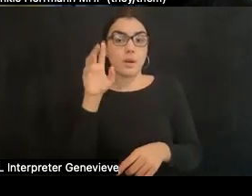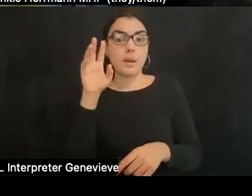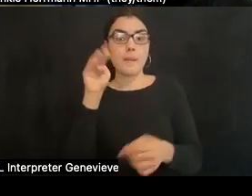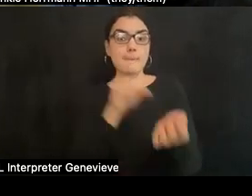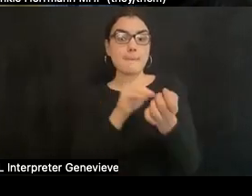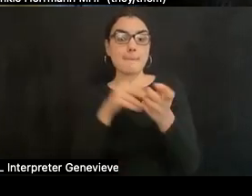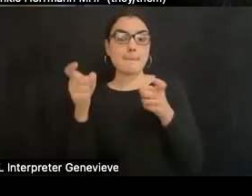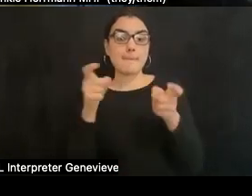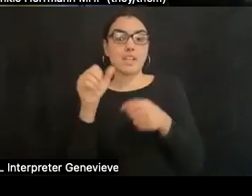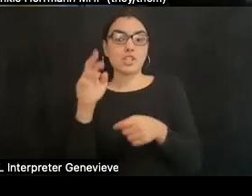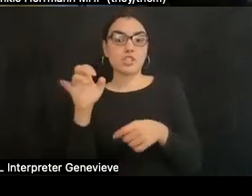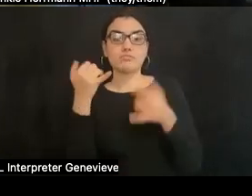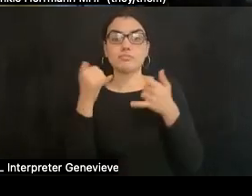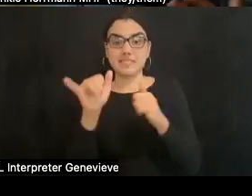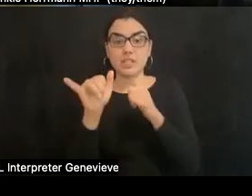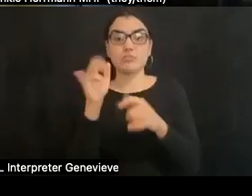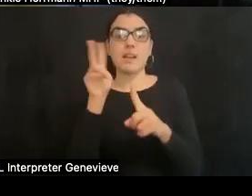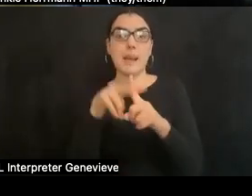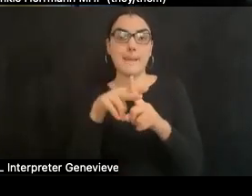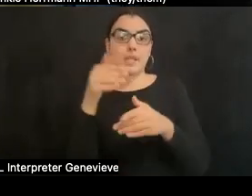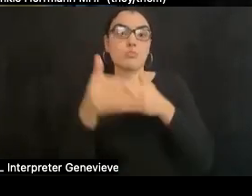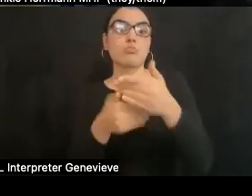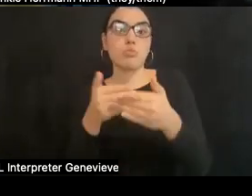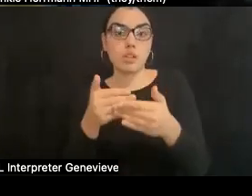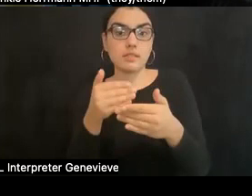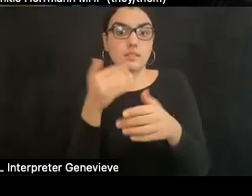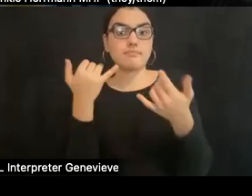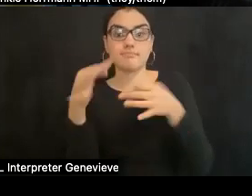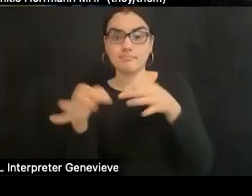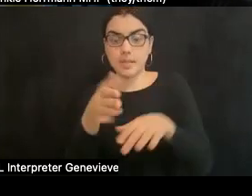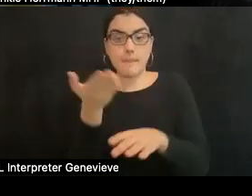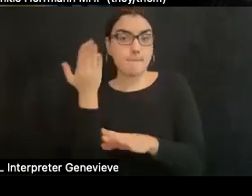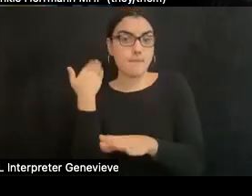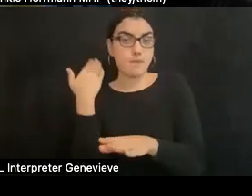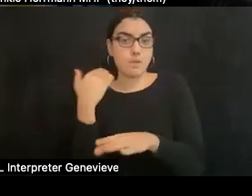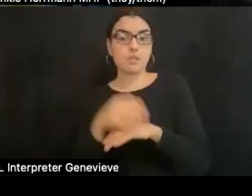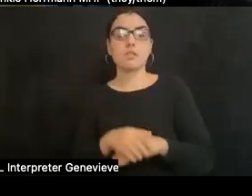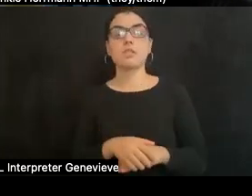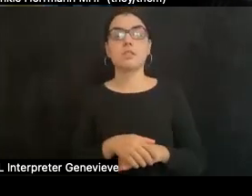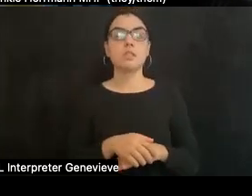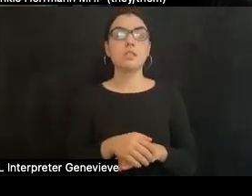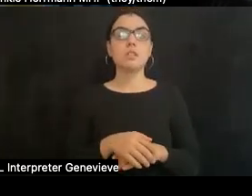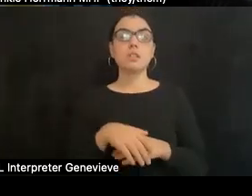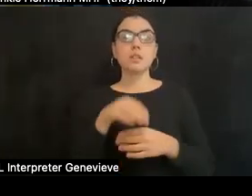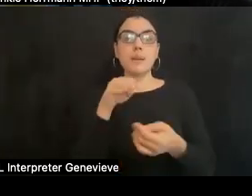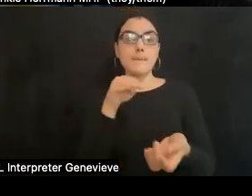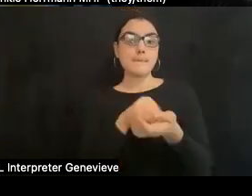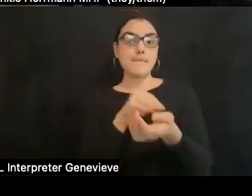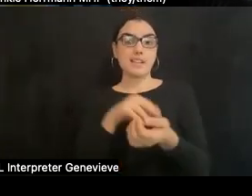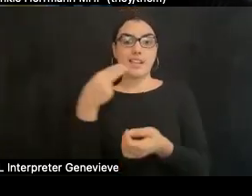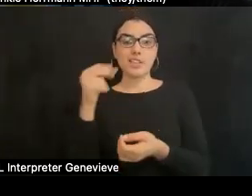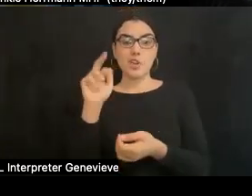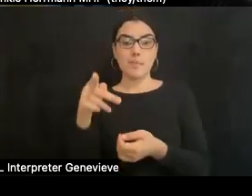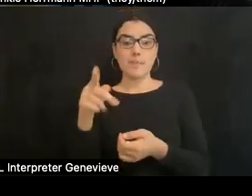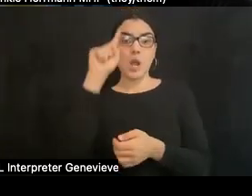application process we described earlier. So that'd be the first step. And then Medicaid HARP at this time is